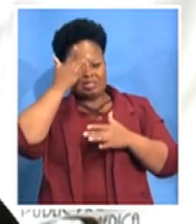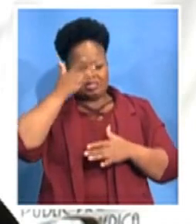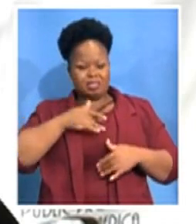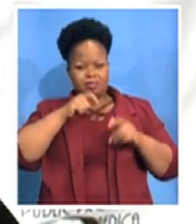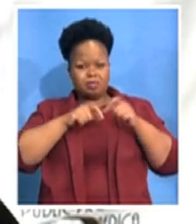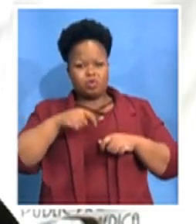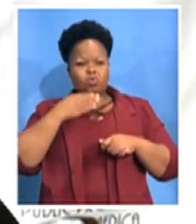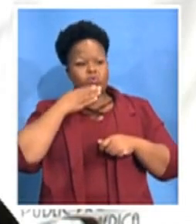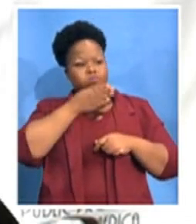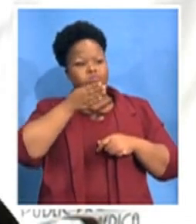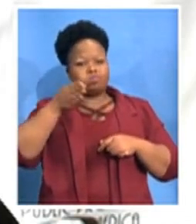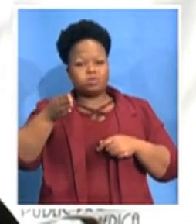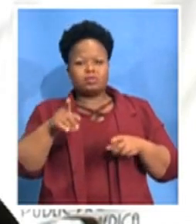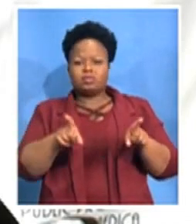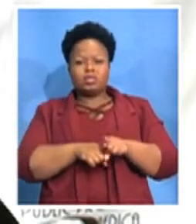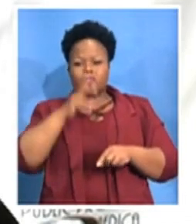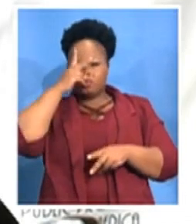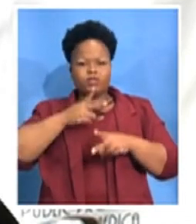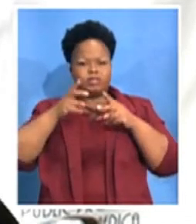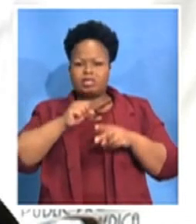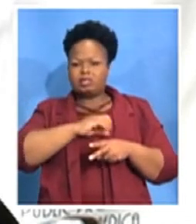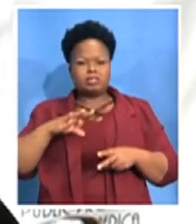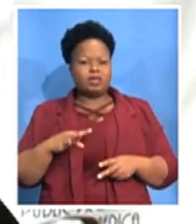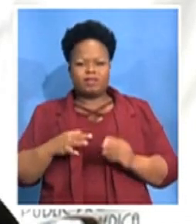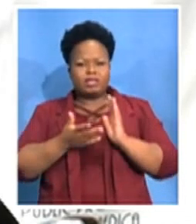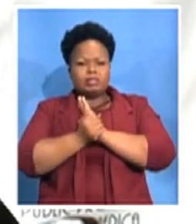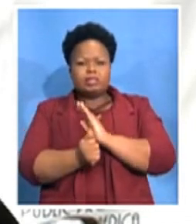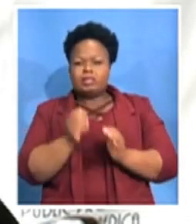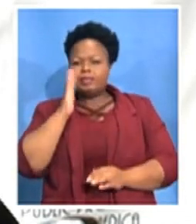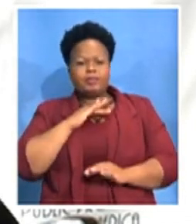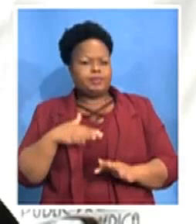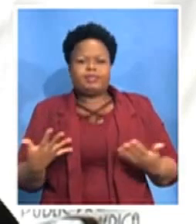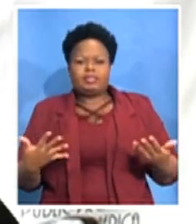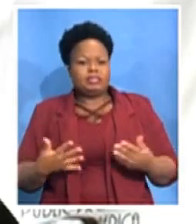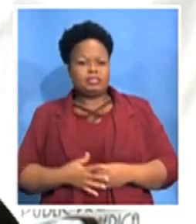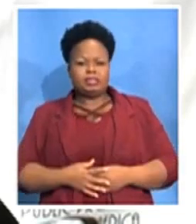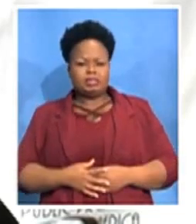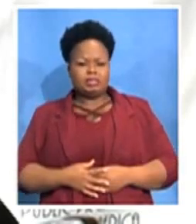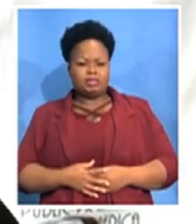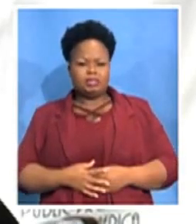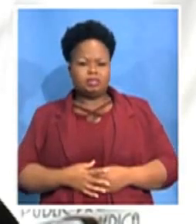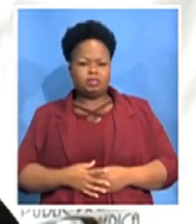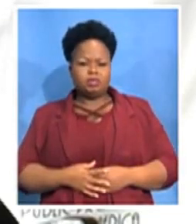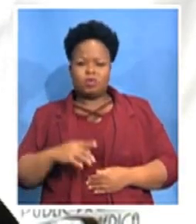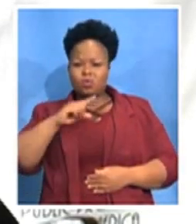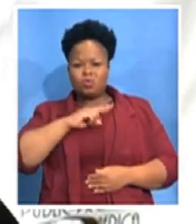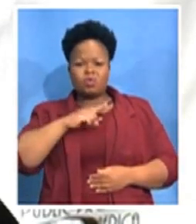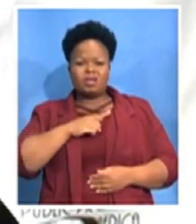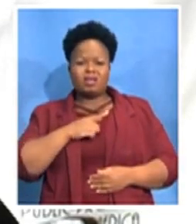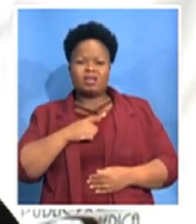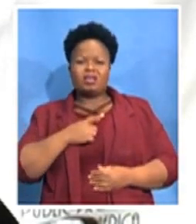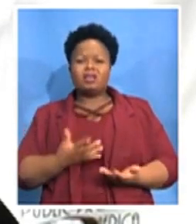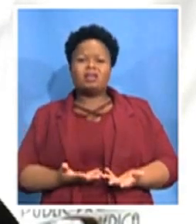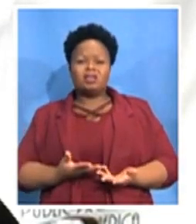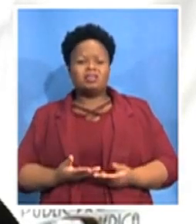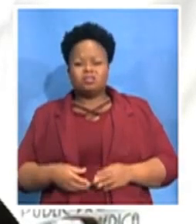staff unable to deal with this specialization, as it takes outside of the normal 72